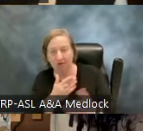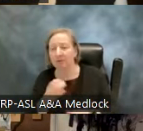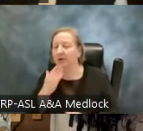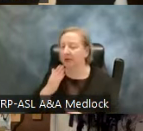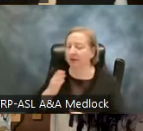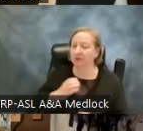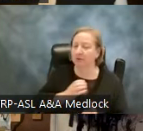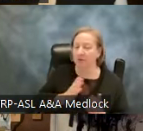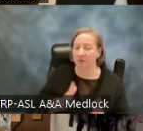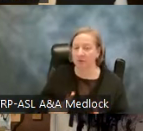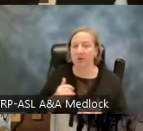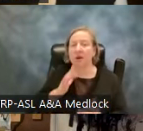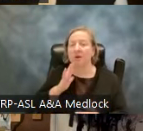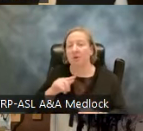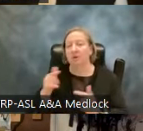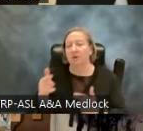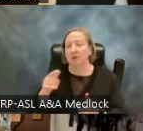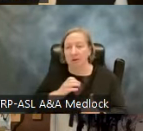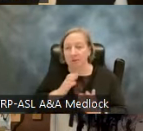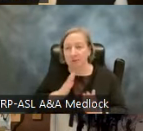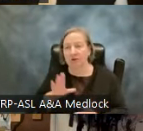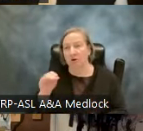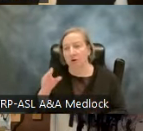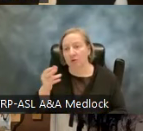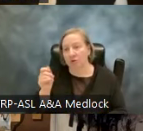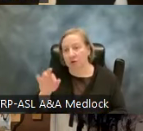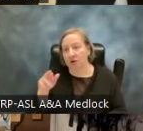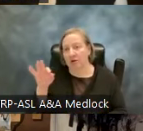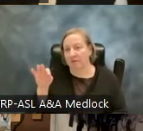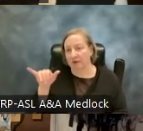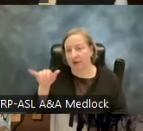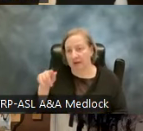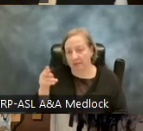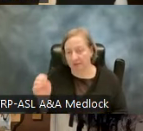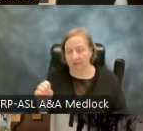will pass it to Commissioner and Co-Chair Fate.